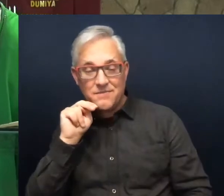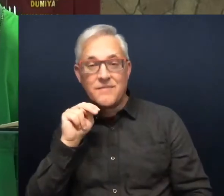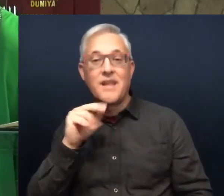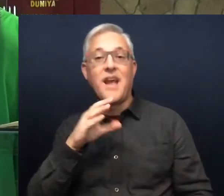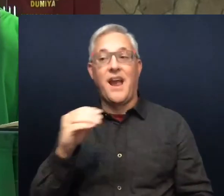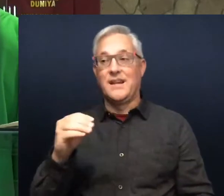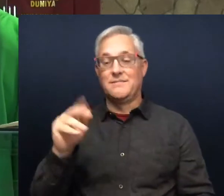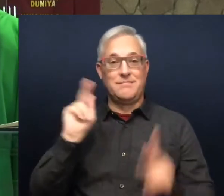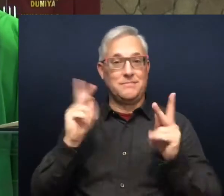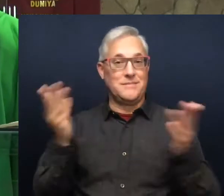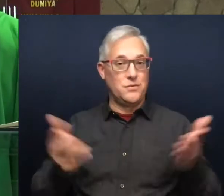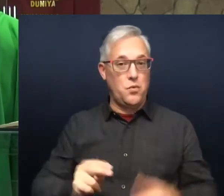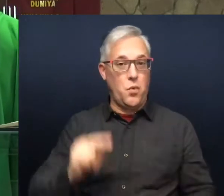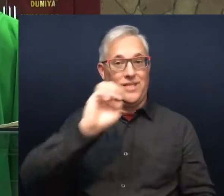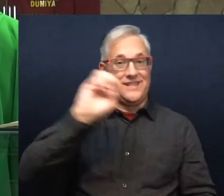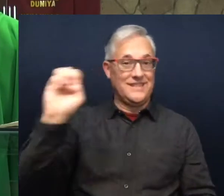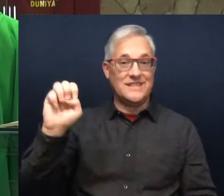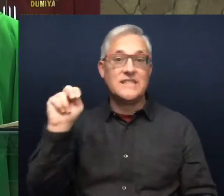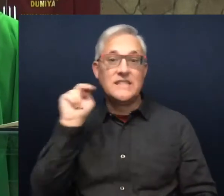northeastern Nigeria,